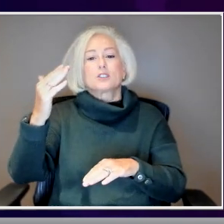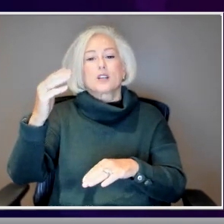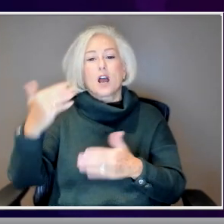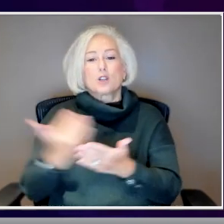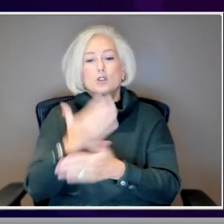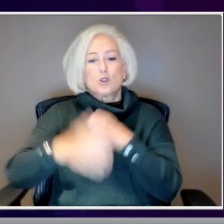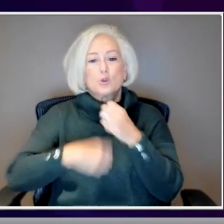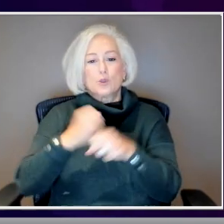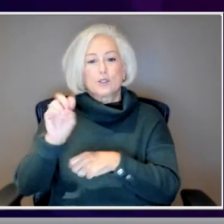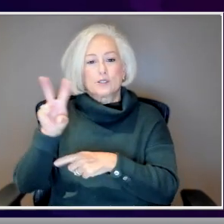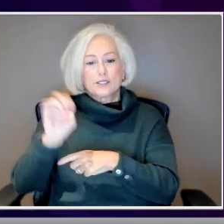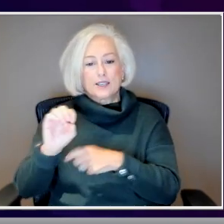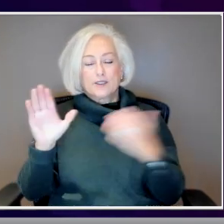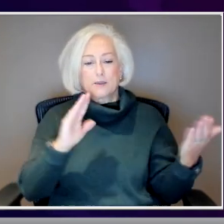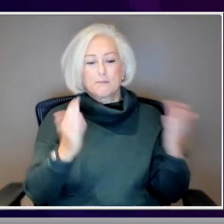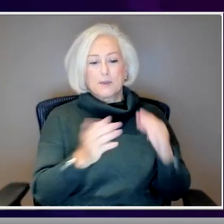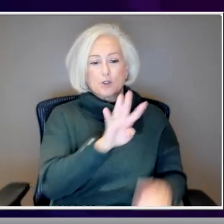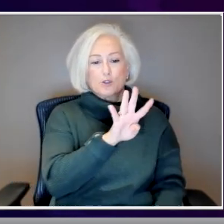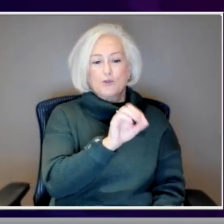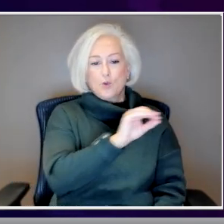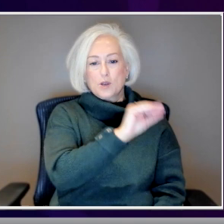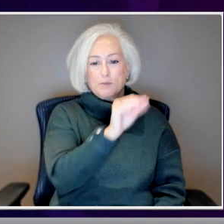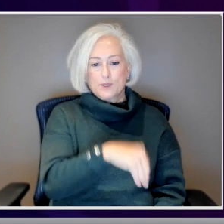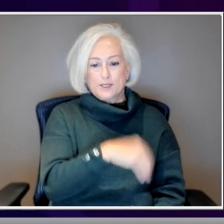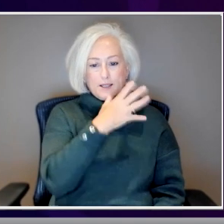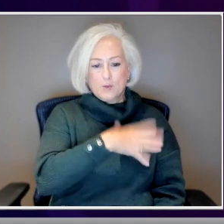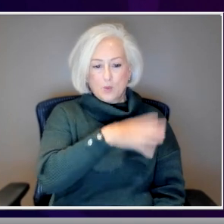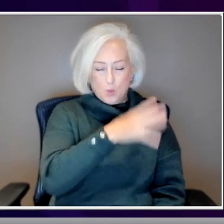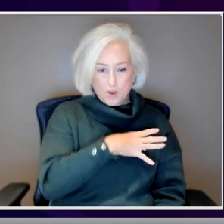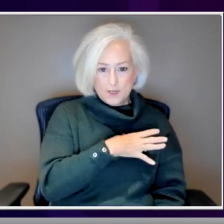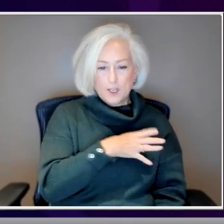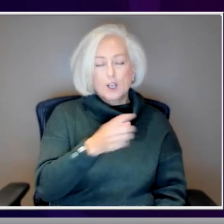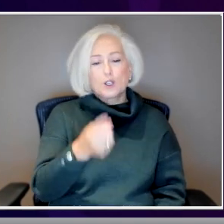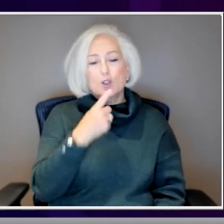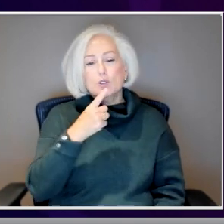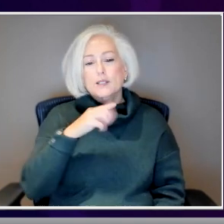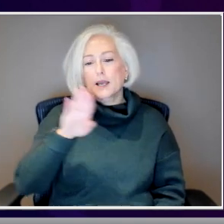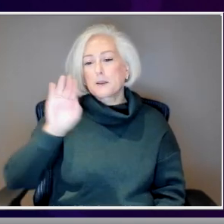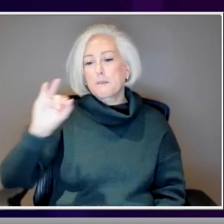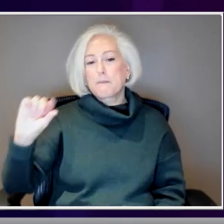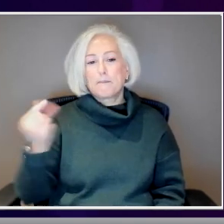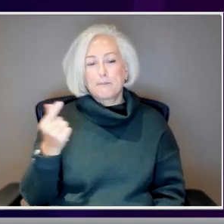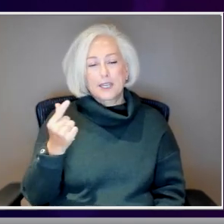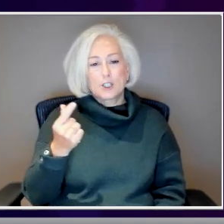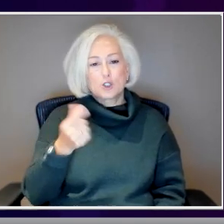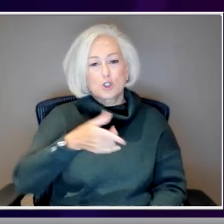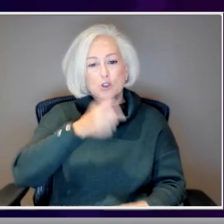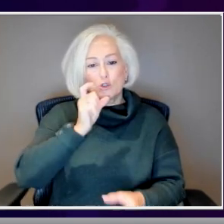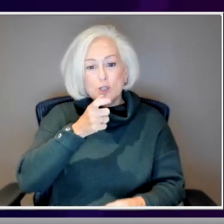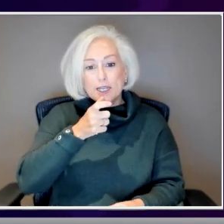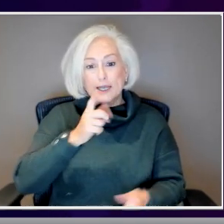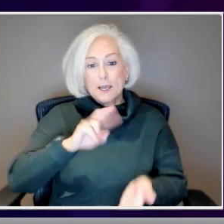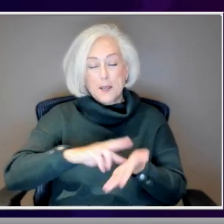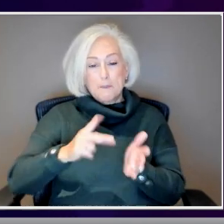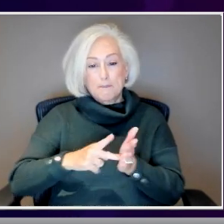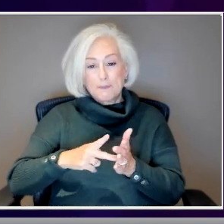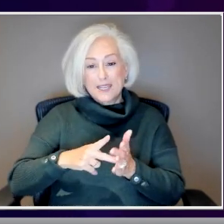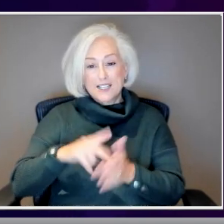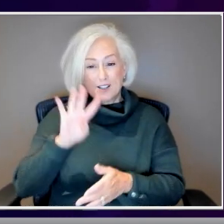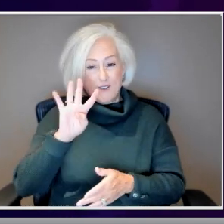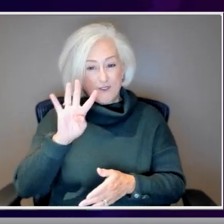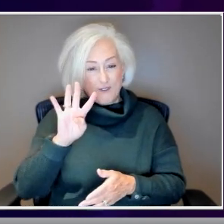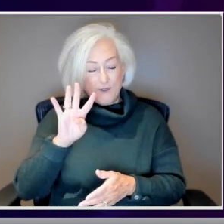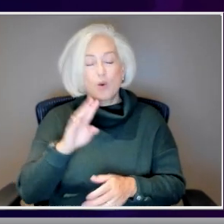this a little bit, defining what is binge drinking. They define it for men as 4 or more, women for